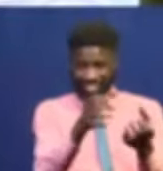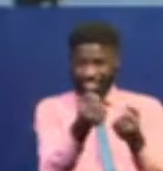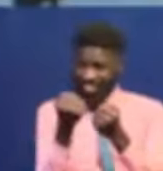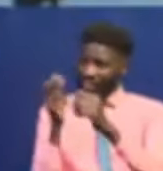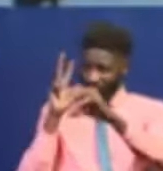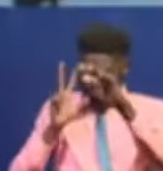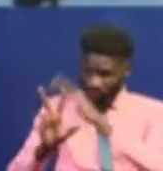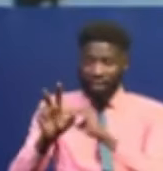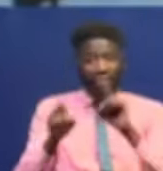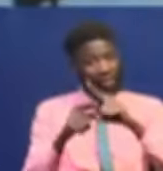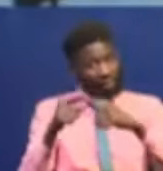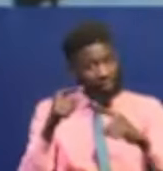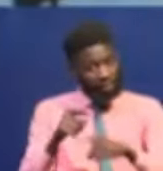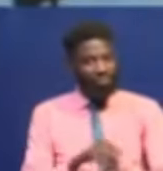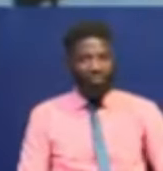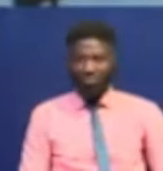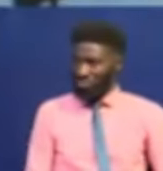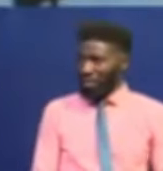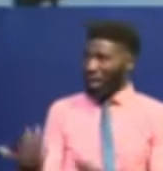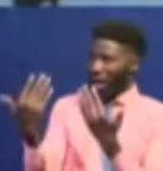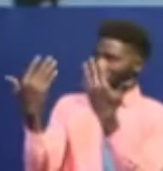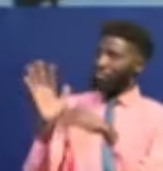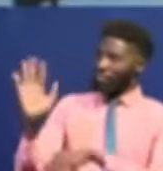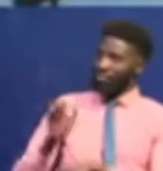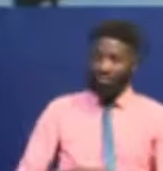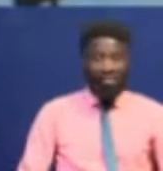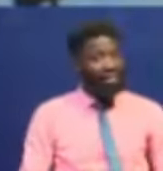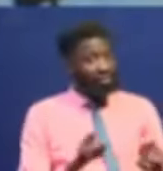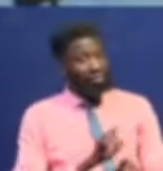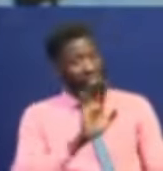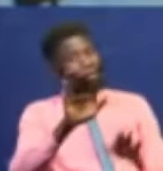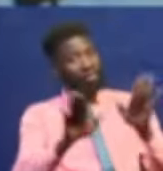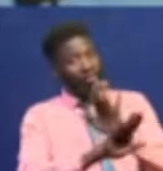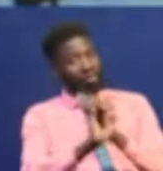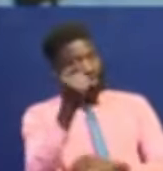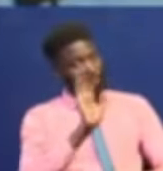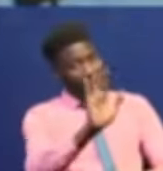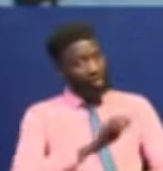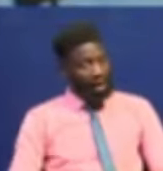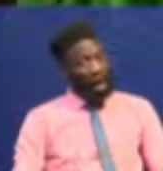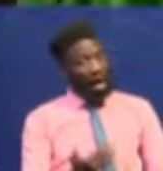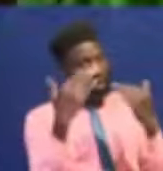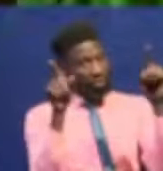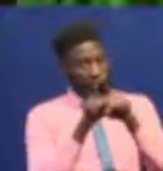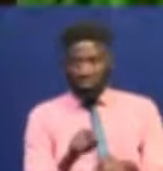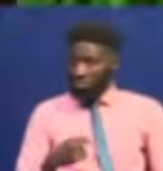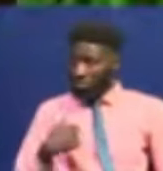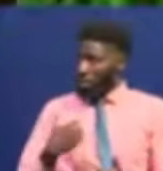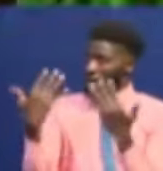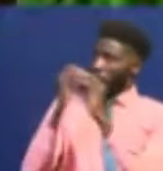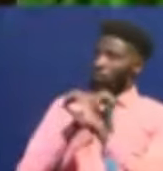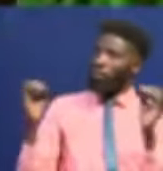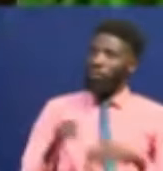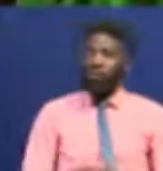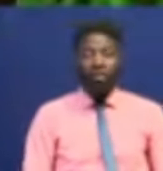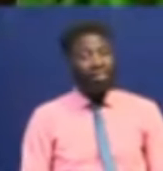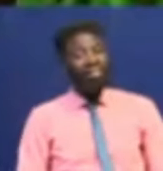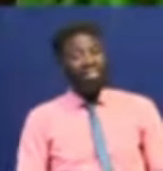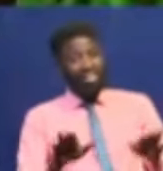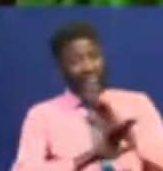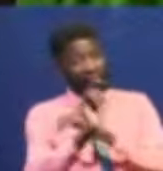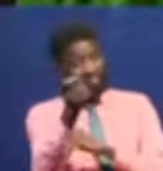are your words. Those are not mine. They're also your deputy's words. Don't put words in my mouth. They're also your deputy's words, and he's part of your government, because it's